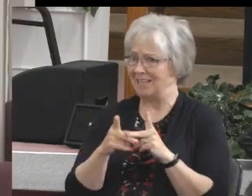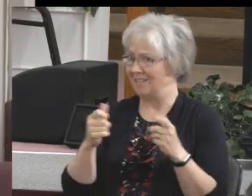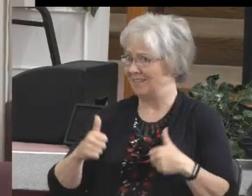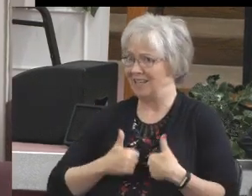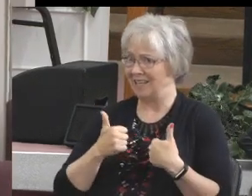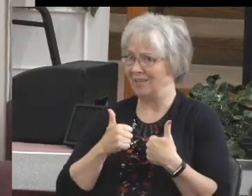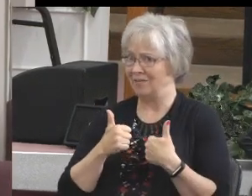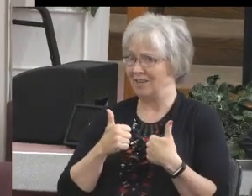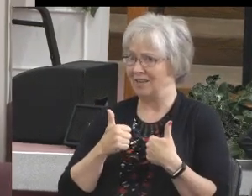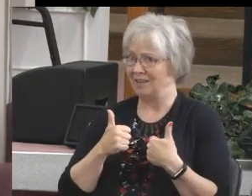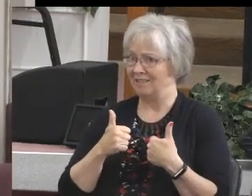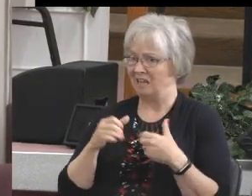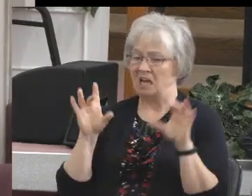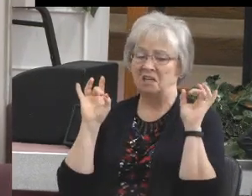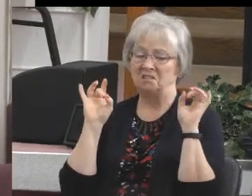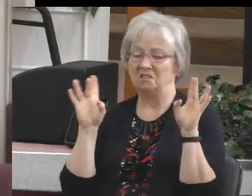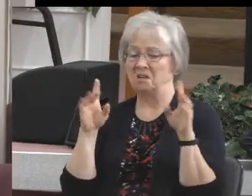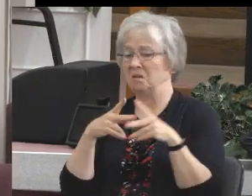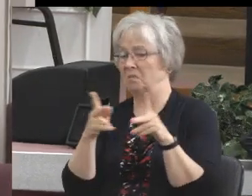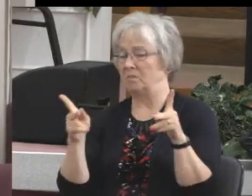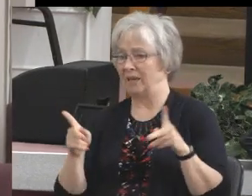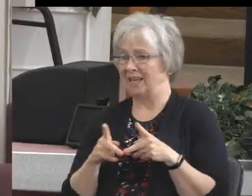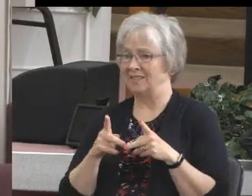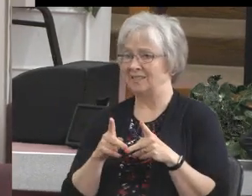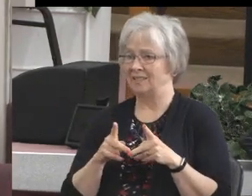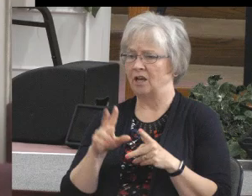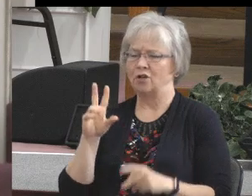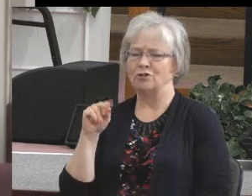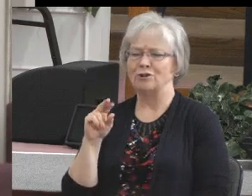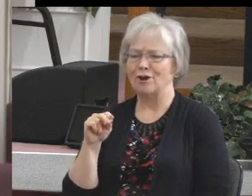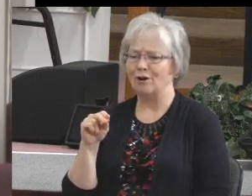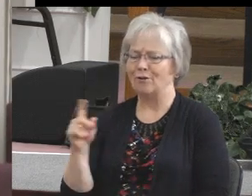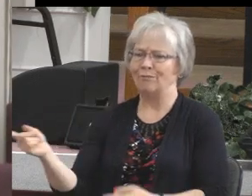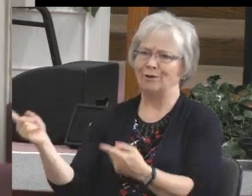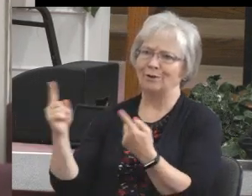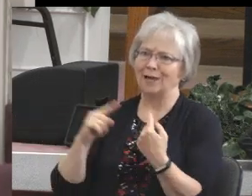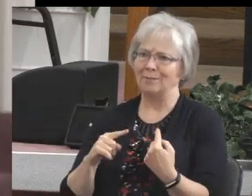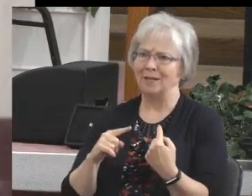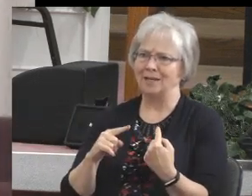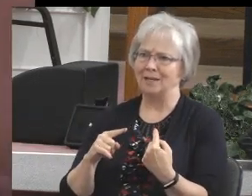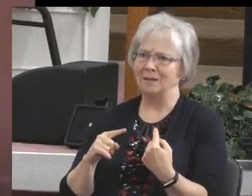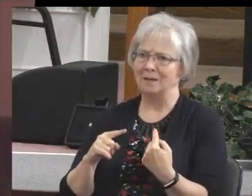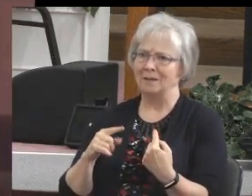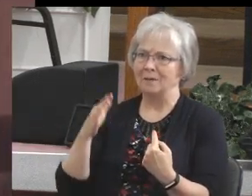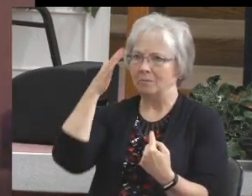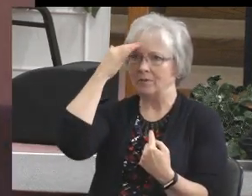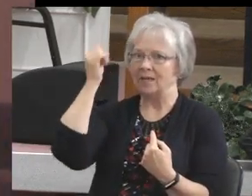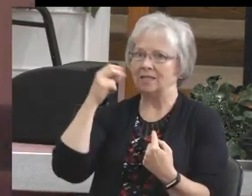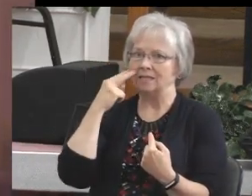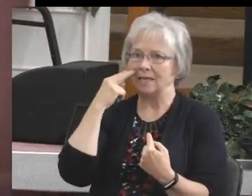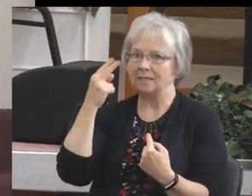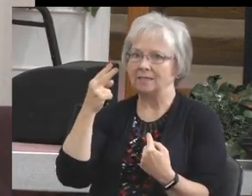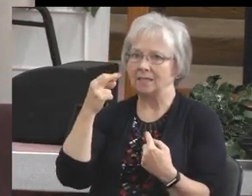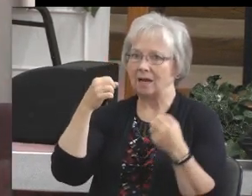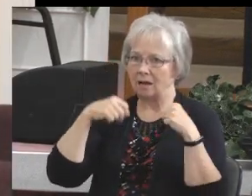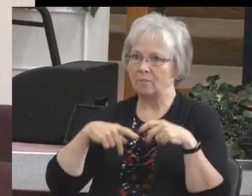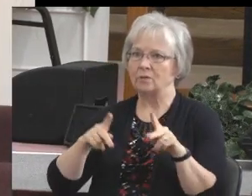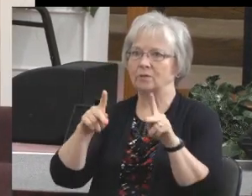Because they think it's a terrible place? No, they're coming because they see opportunity. They see